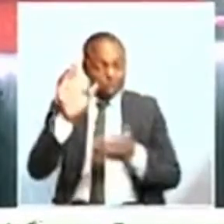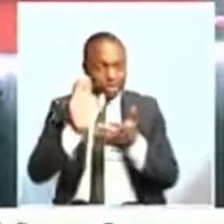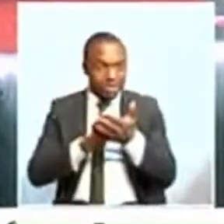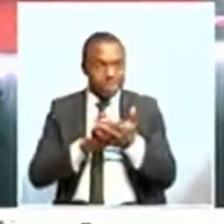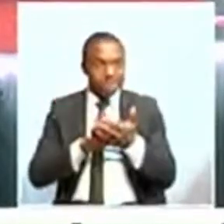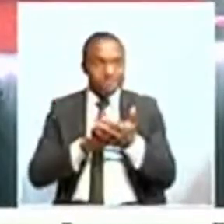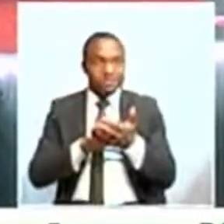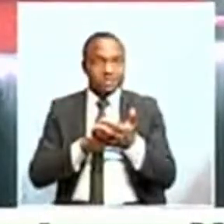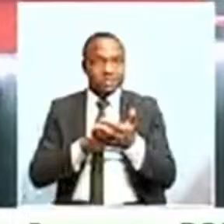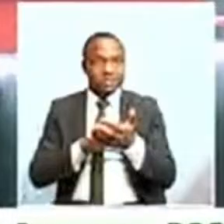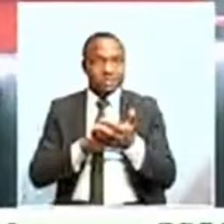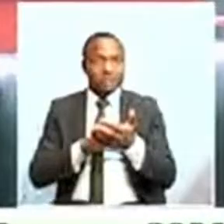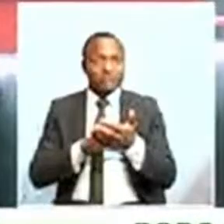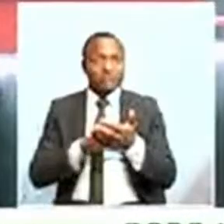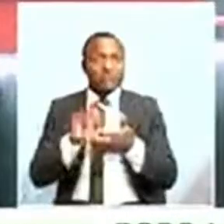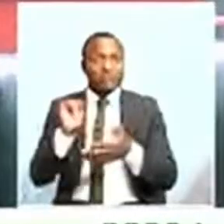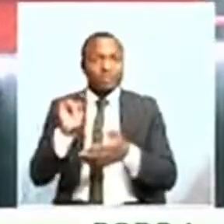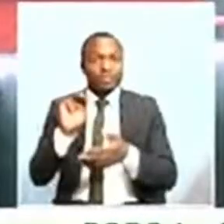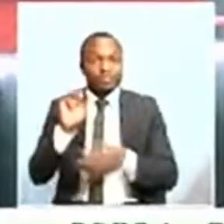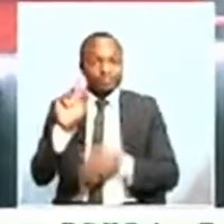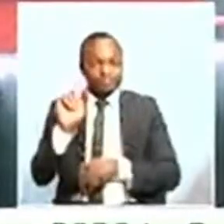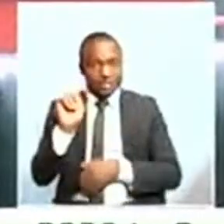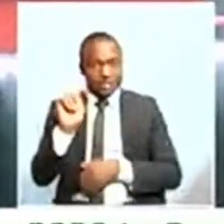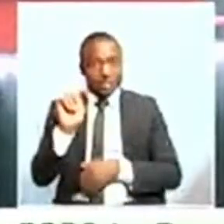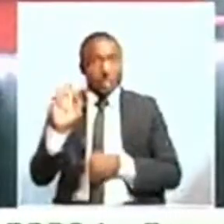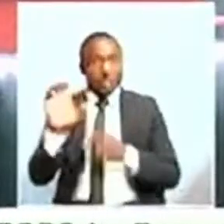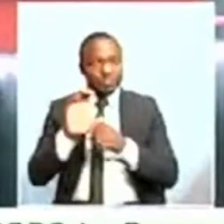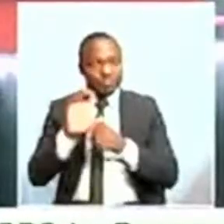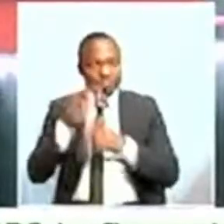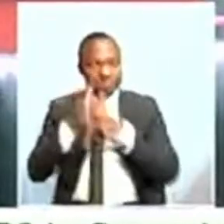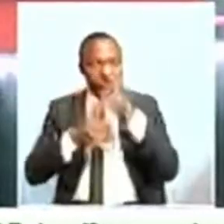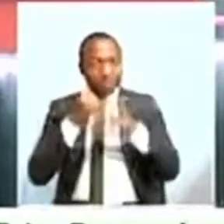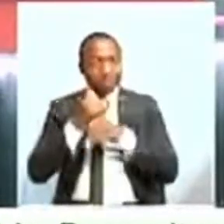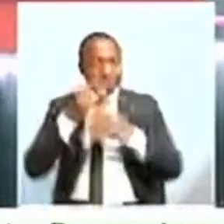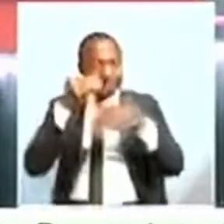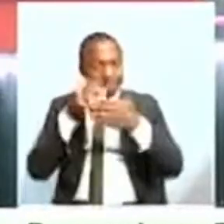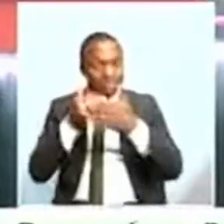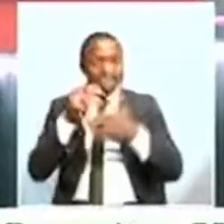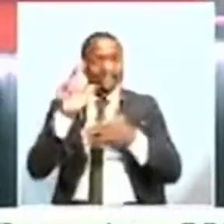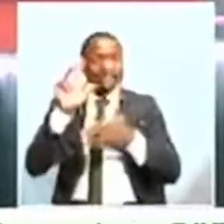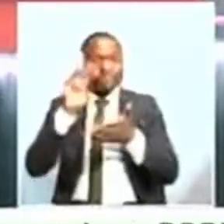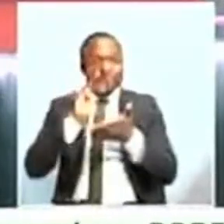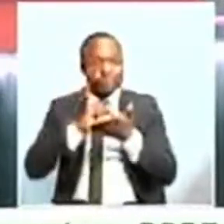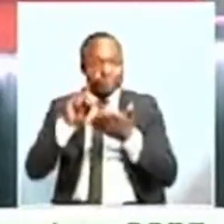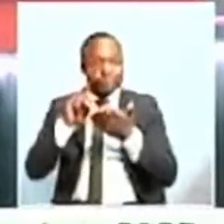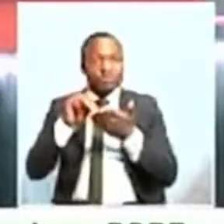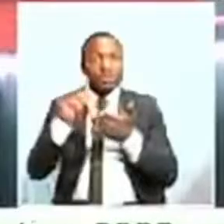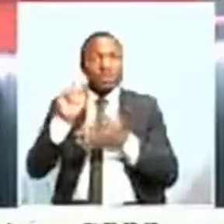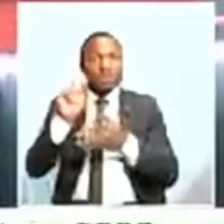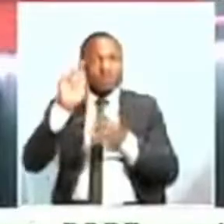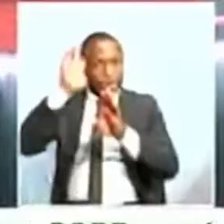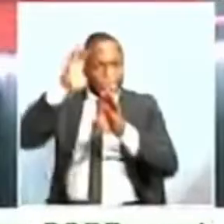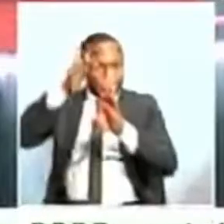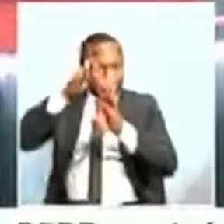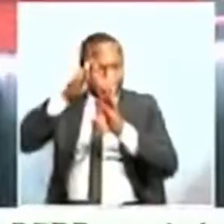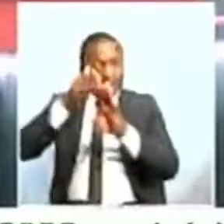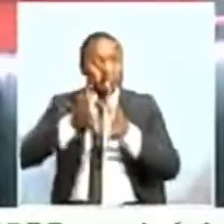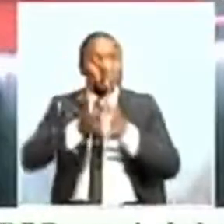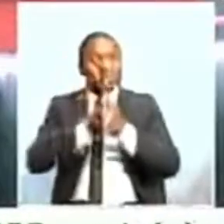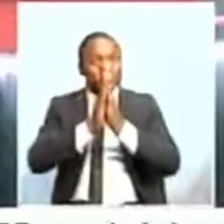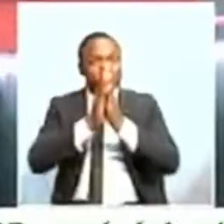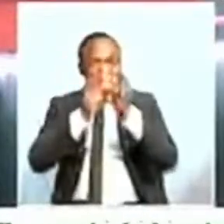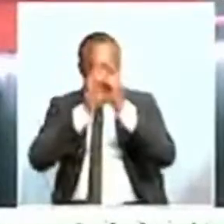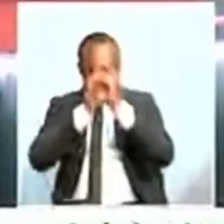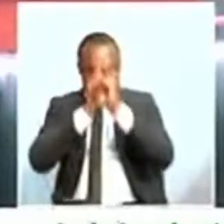821,000 metric tons of copper per year, meaning we are running towards the 3 million tons target. And as asked by